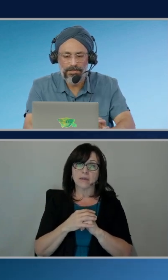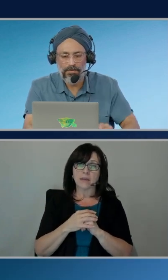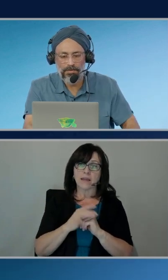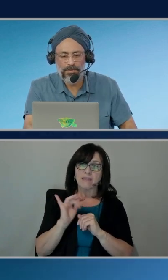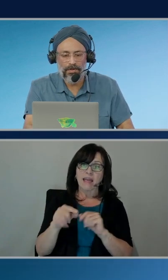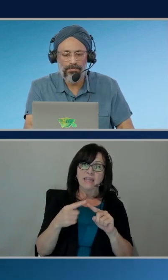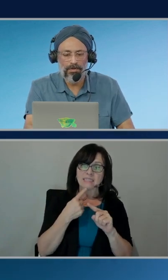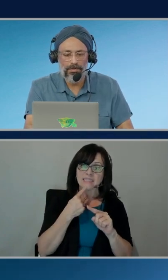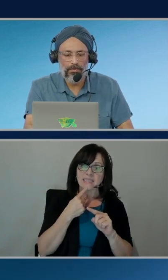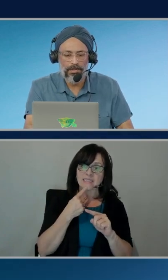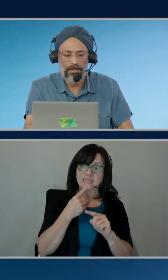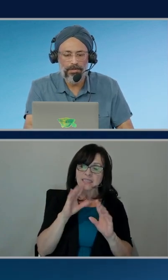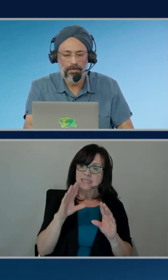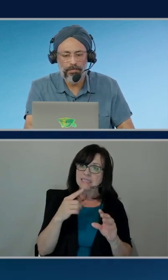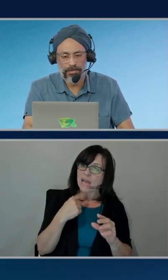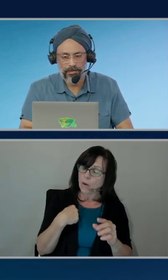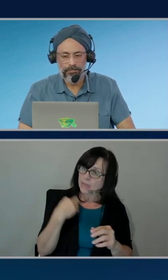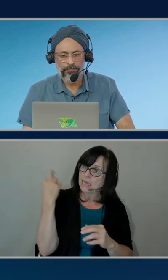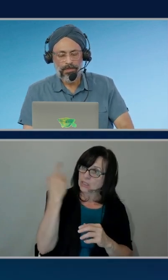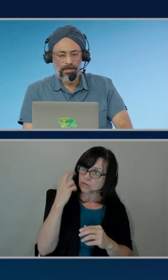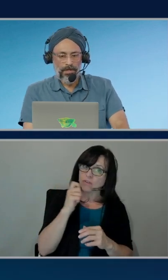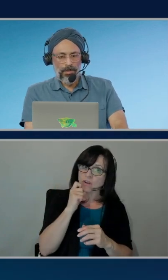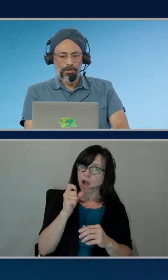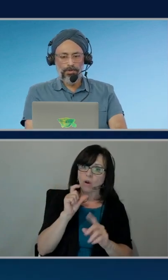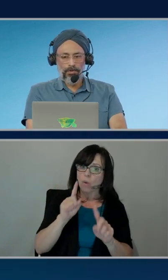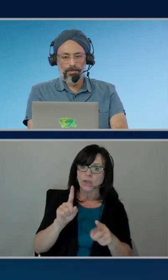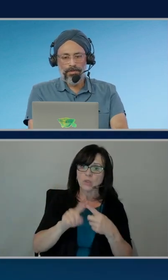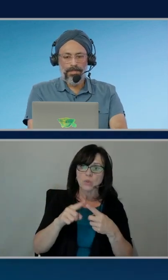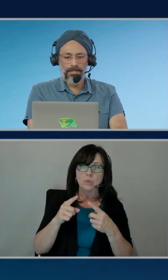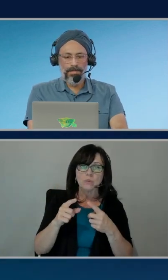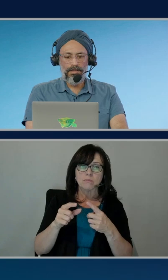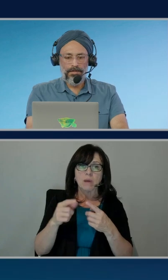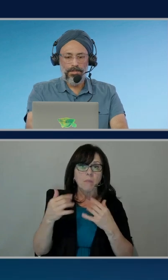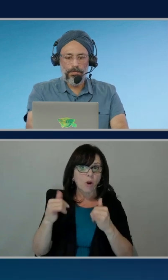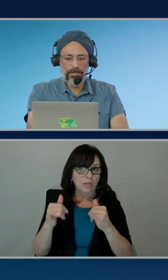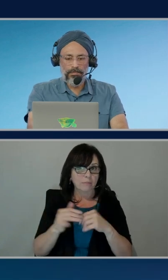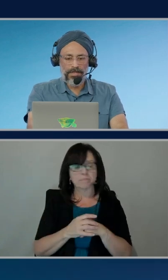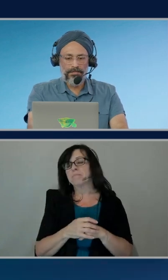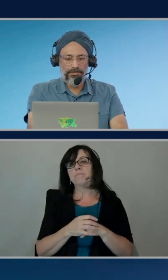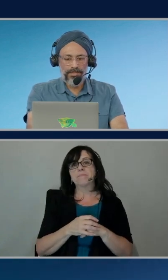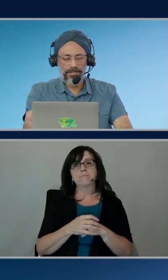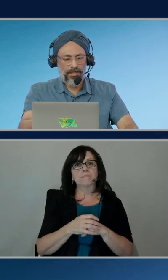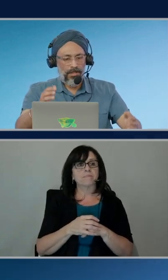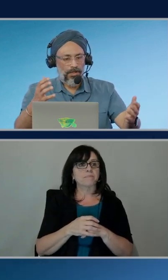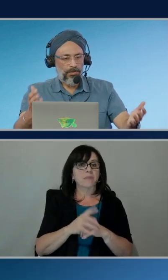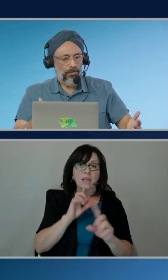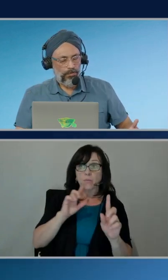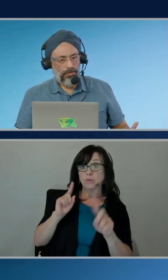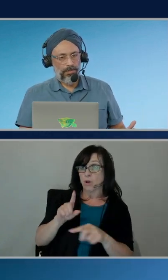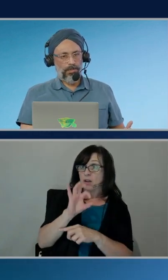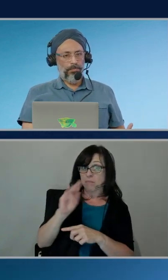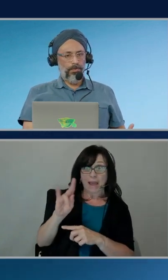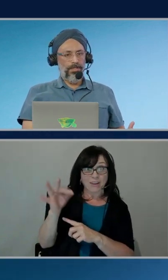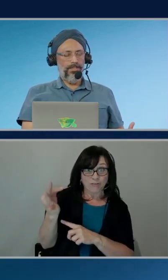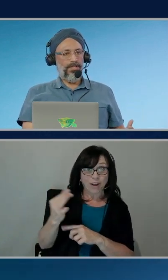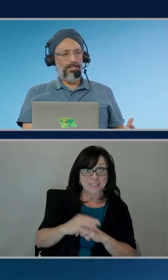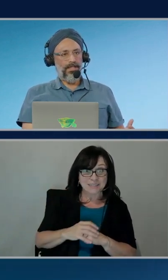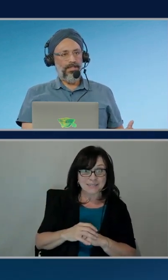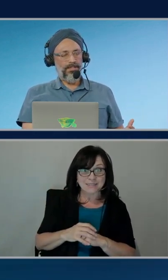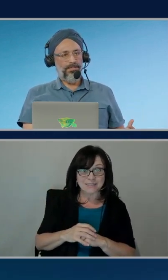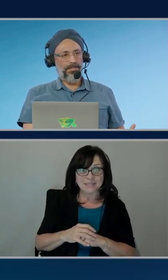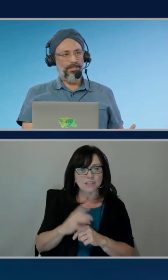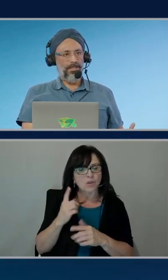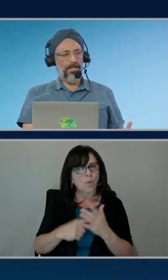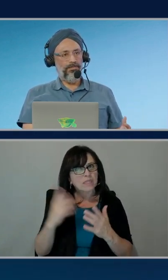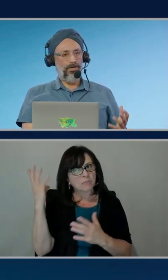me excuses of not going into a party. So it responded back in French. So now the beauty is that